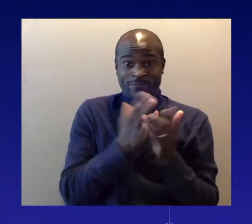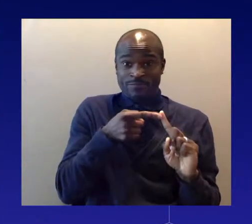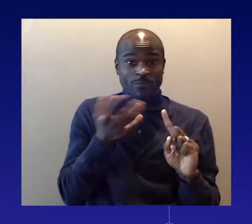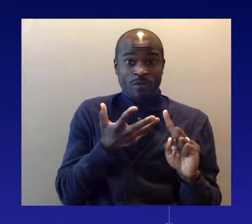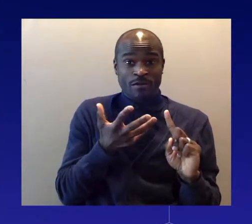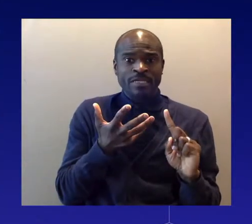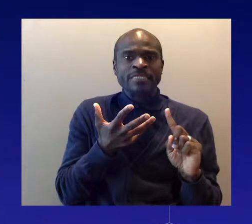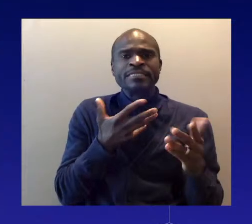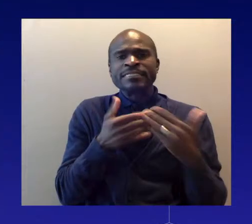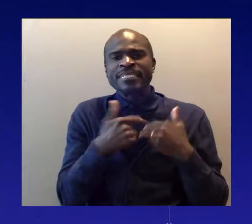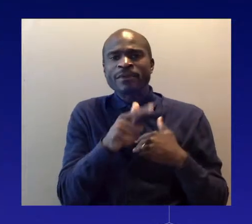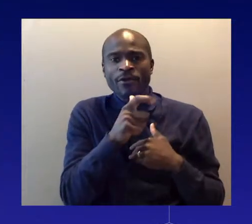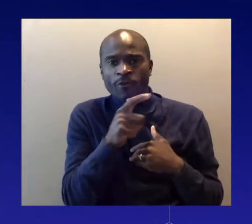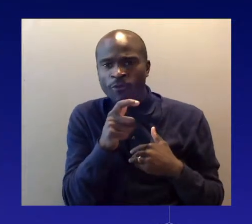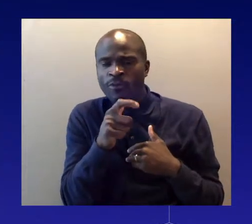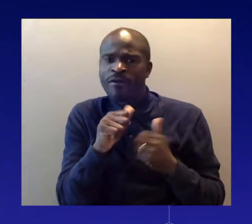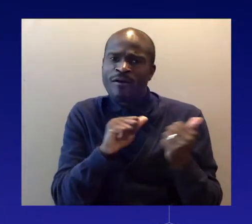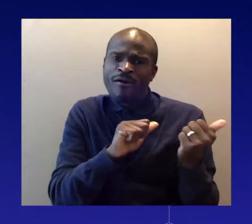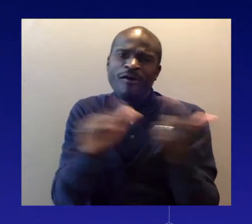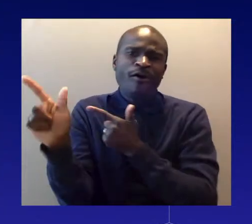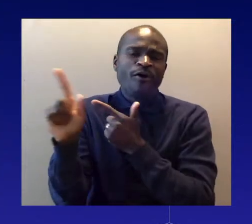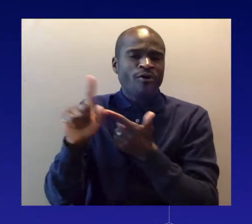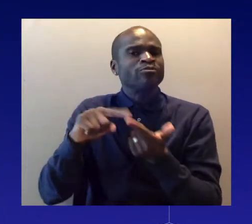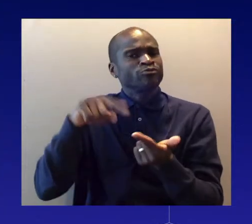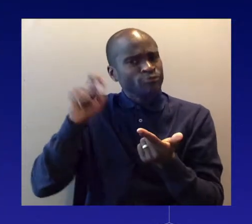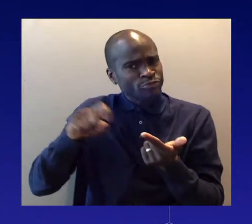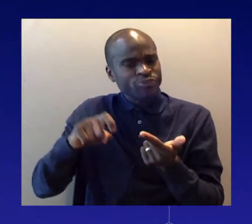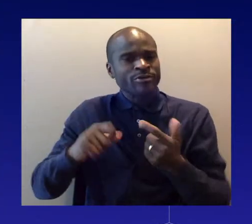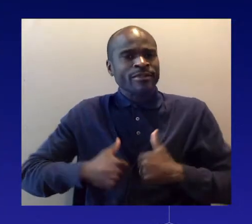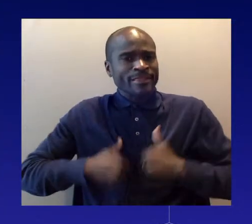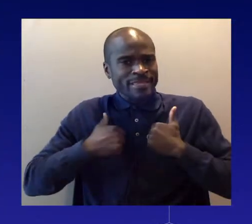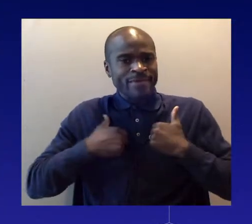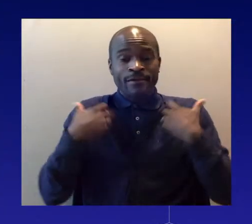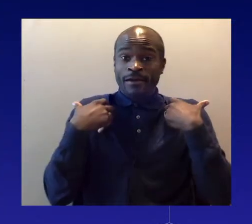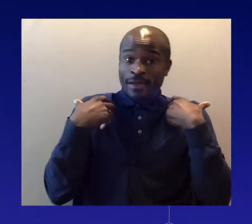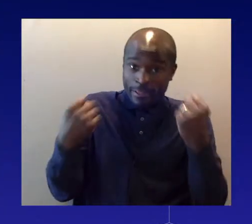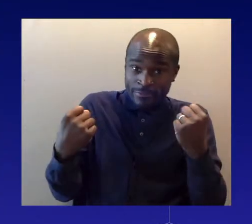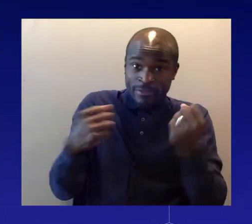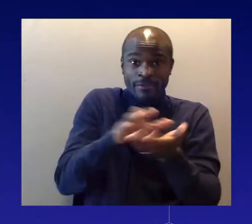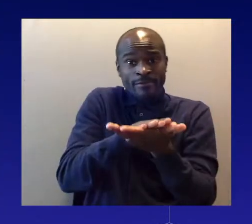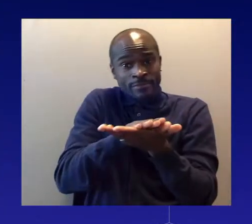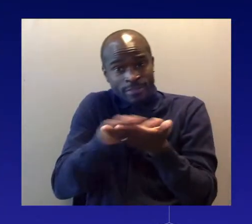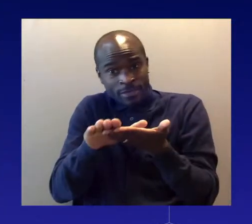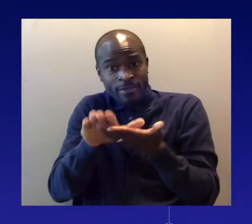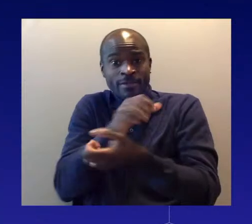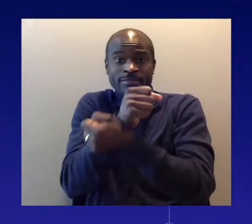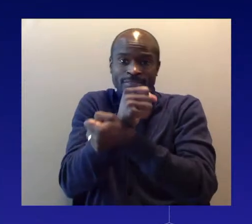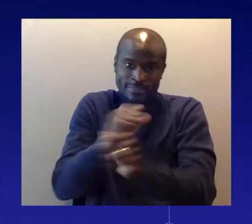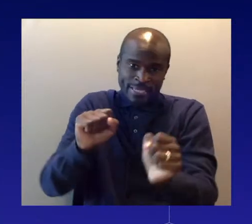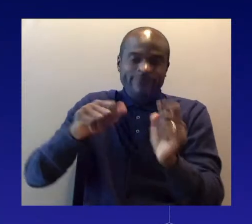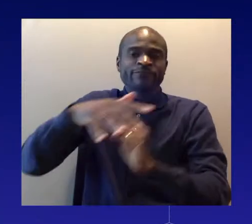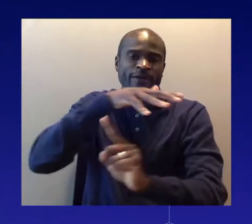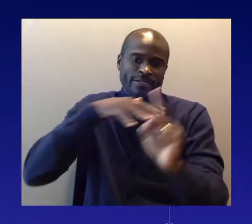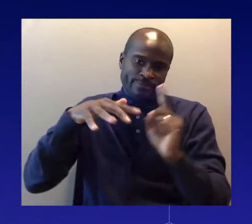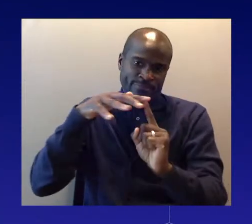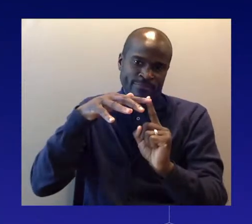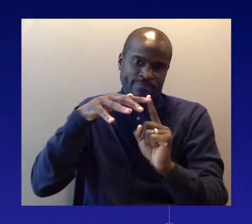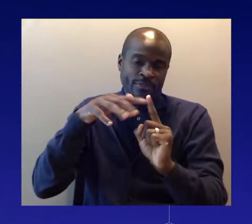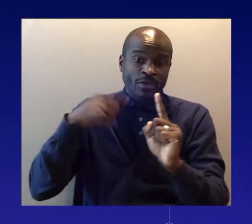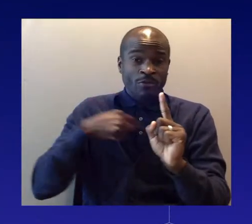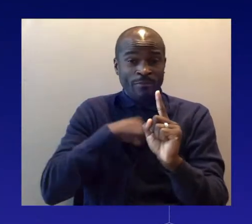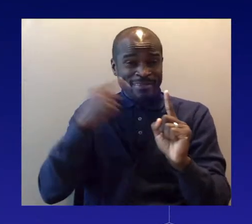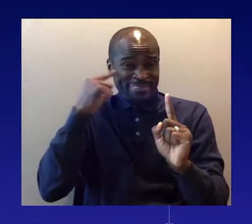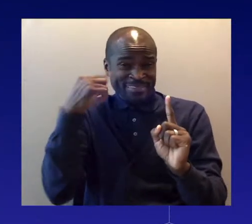everyone deserves to live in a healthy, clean, and safe environment. So when we think about the reality that there